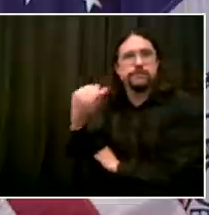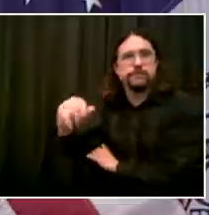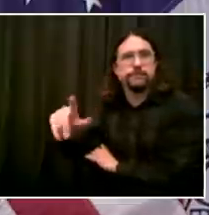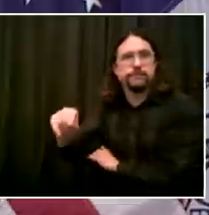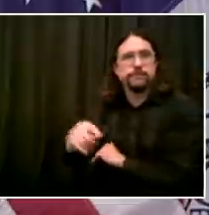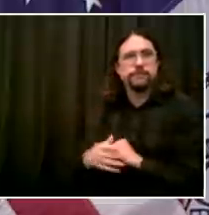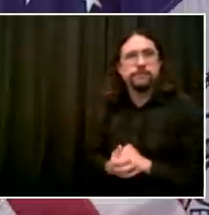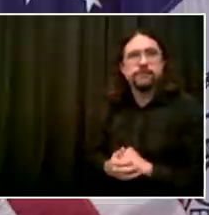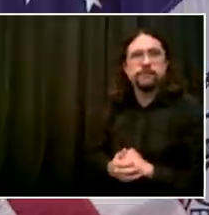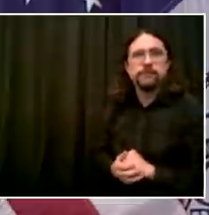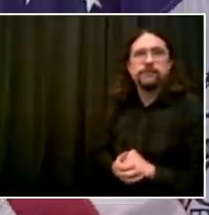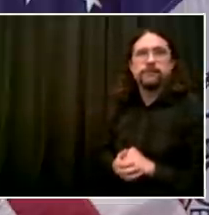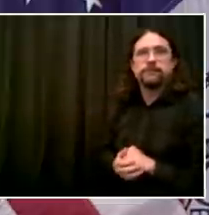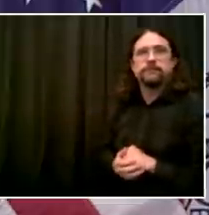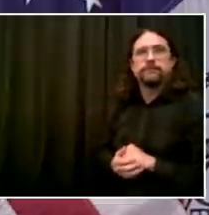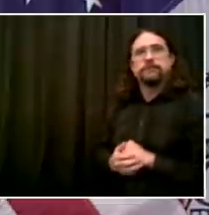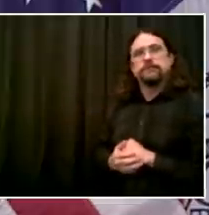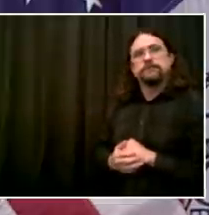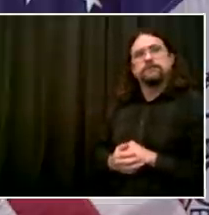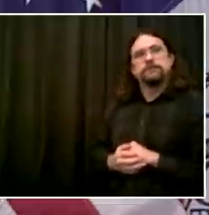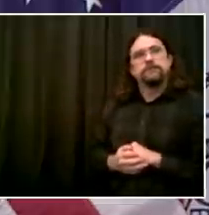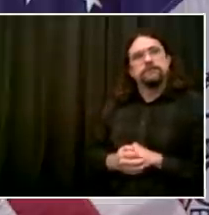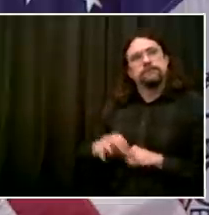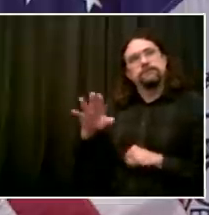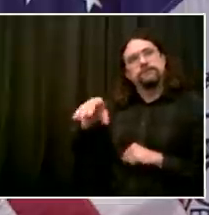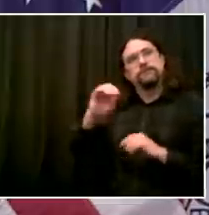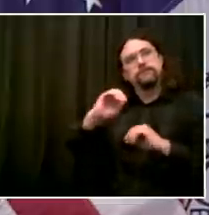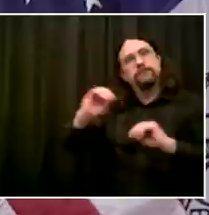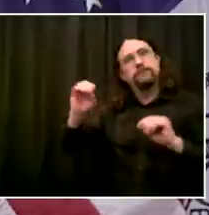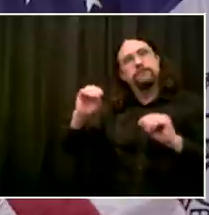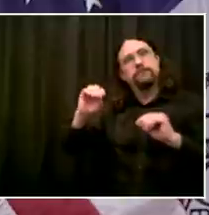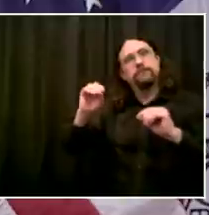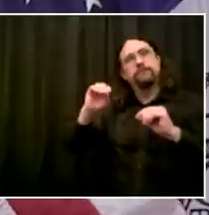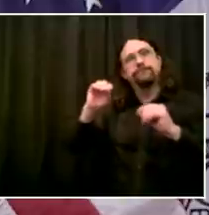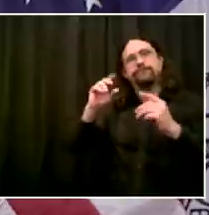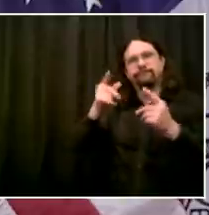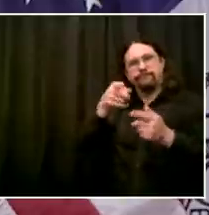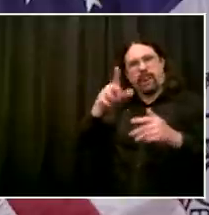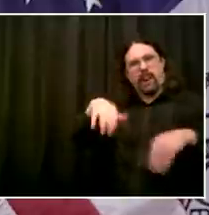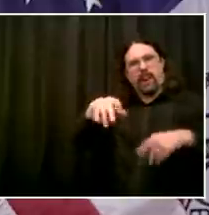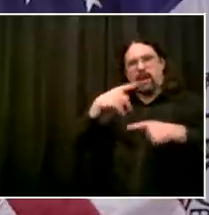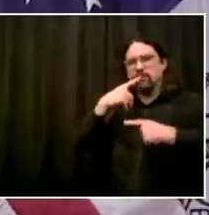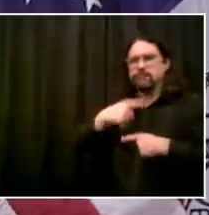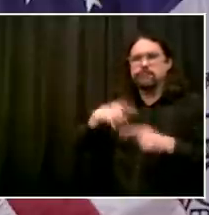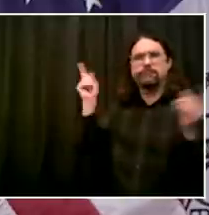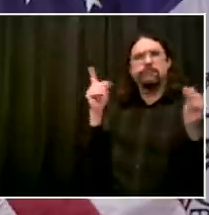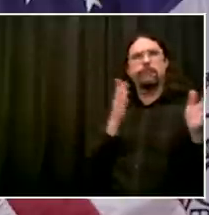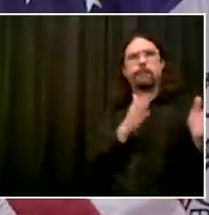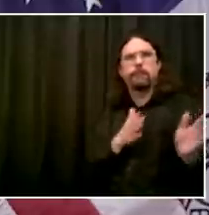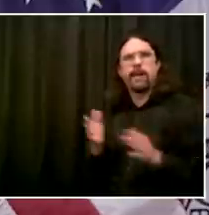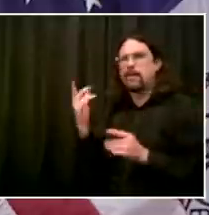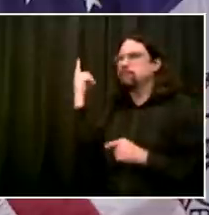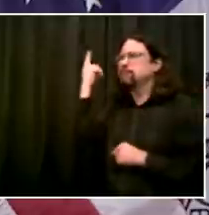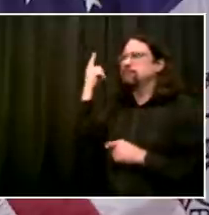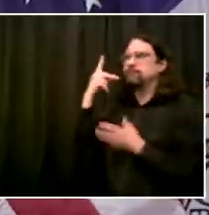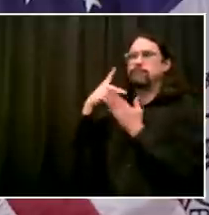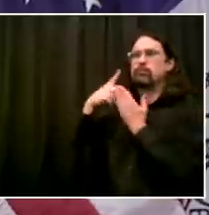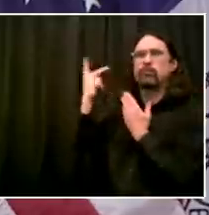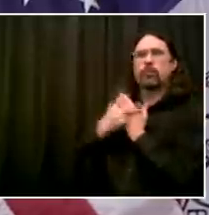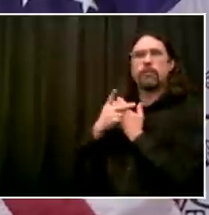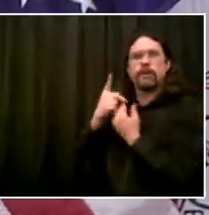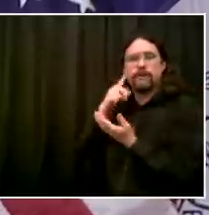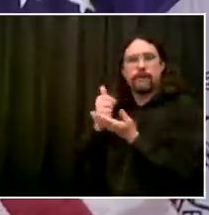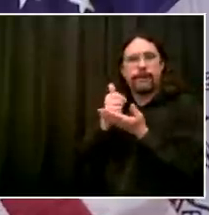the courts issued a directive allowing remote evictions to start taking place again,